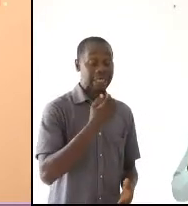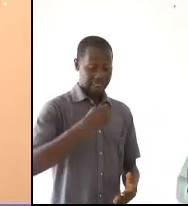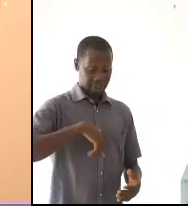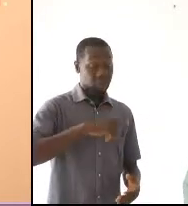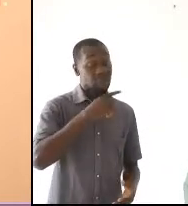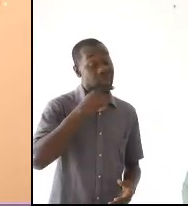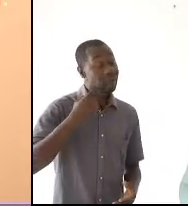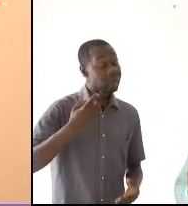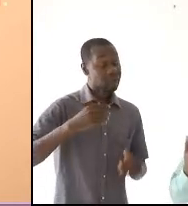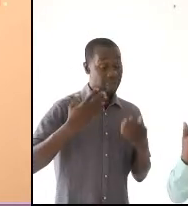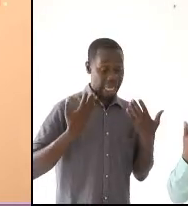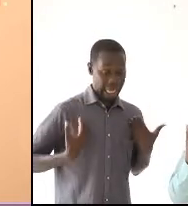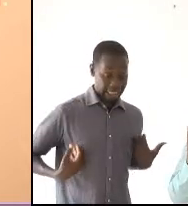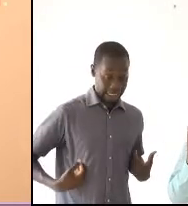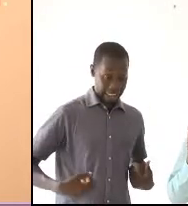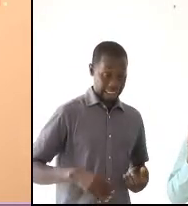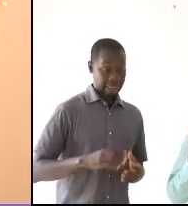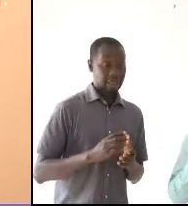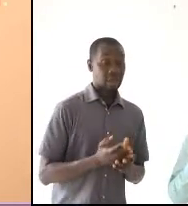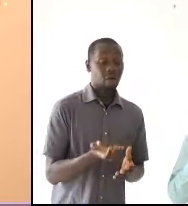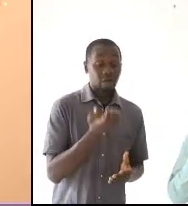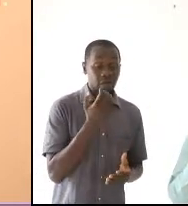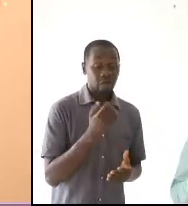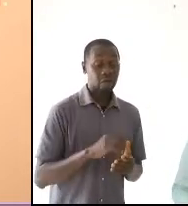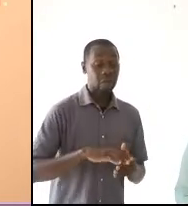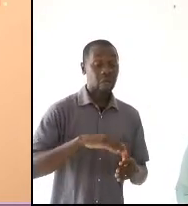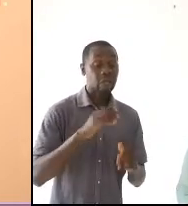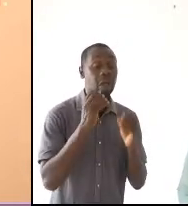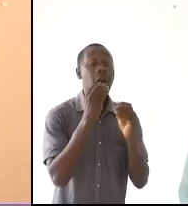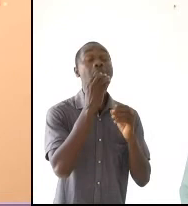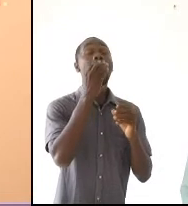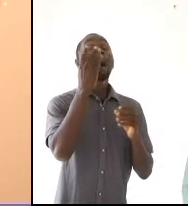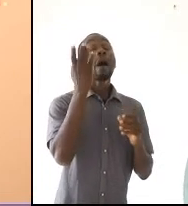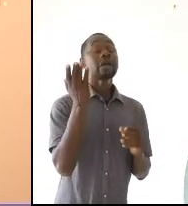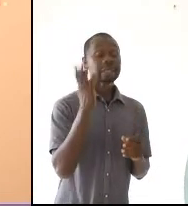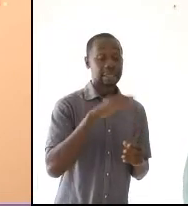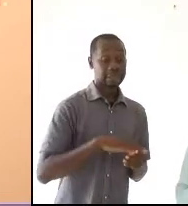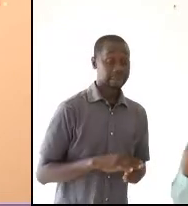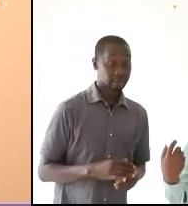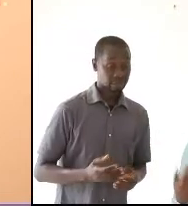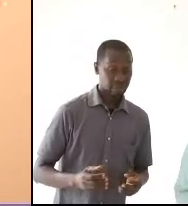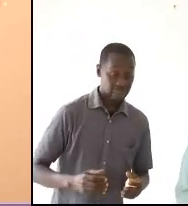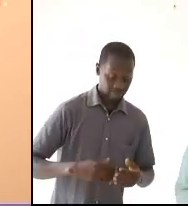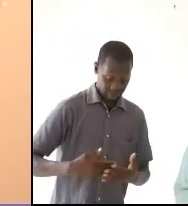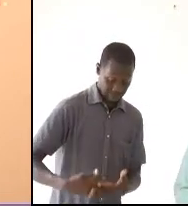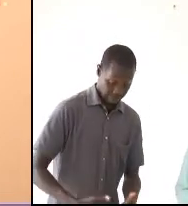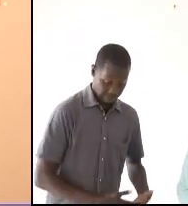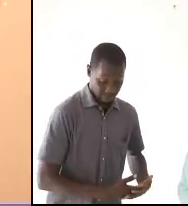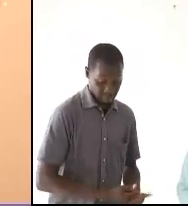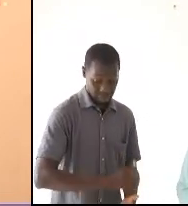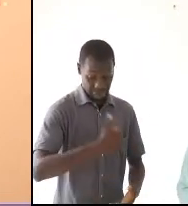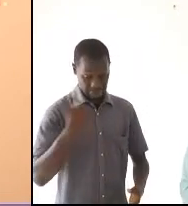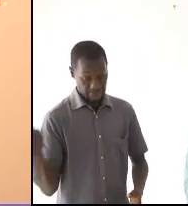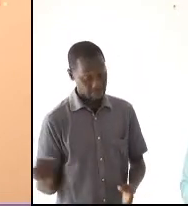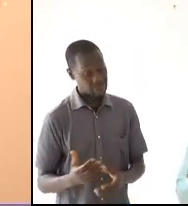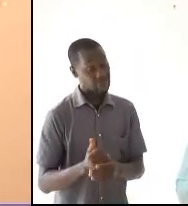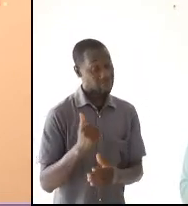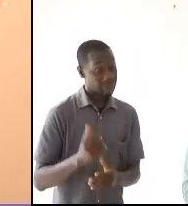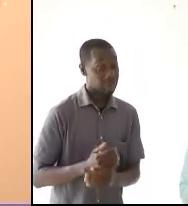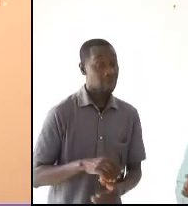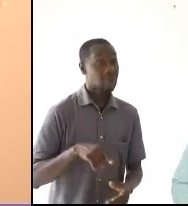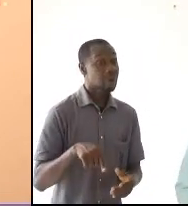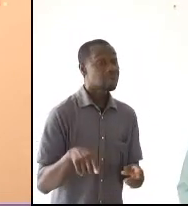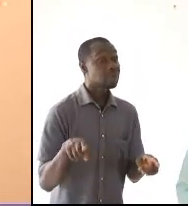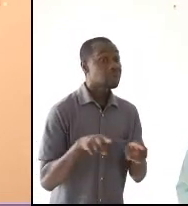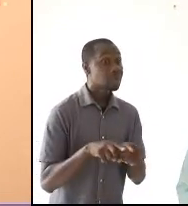mostly nourishment and oxygen, and also for the baby to take out waste and everything, is done through